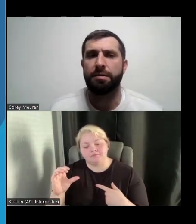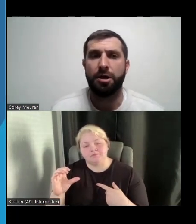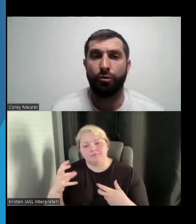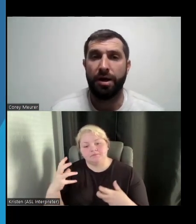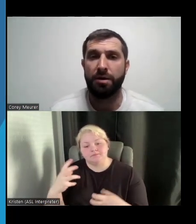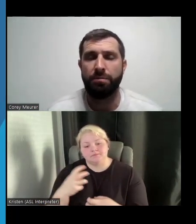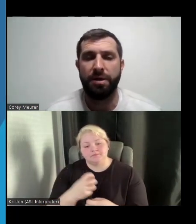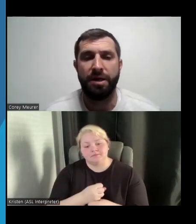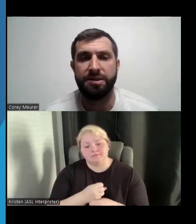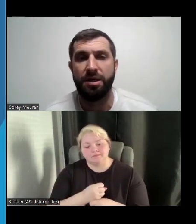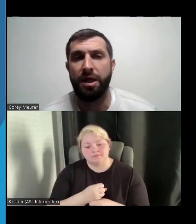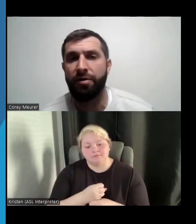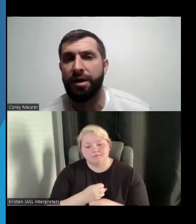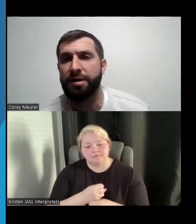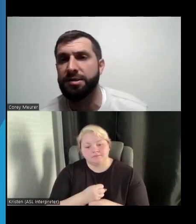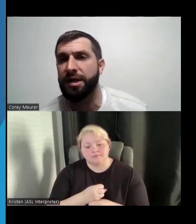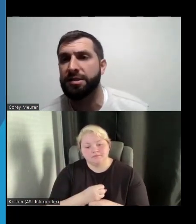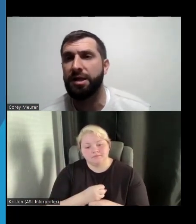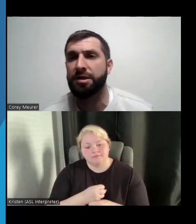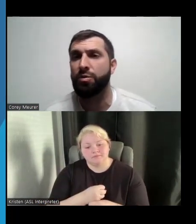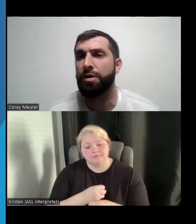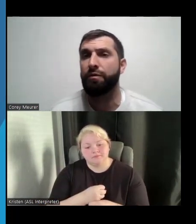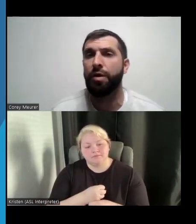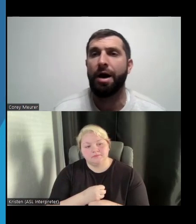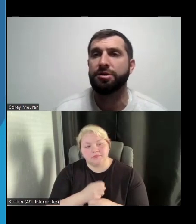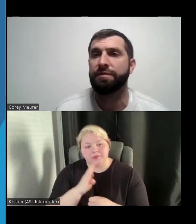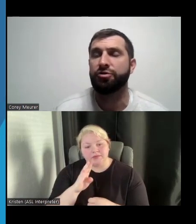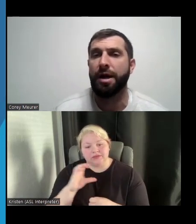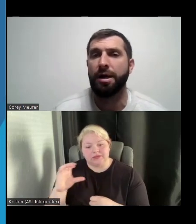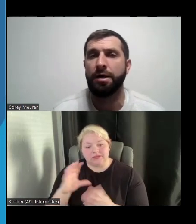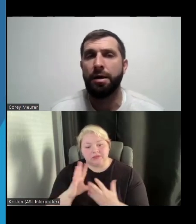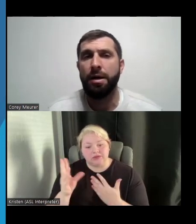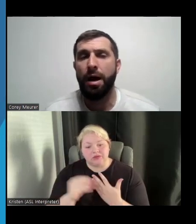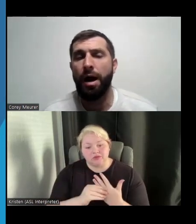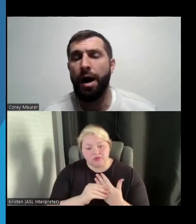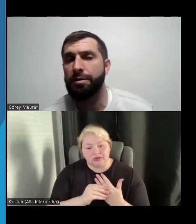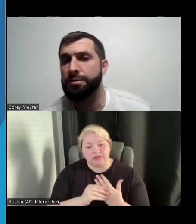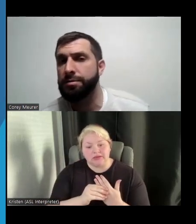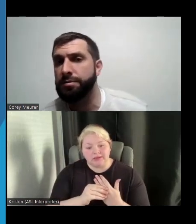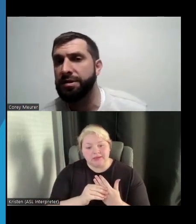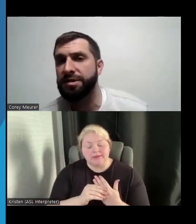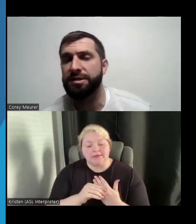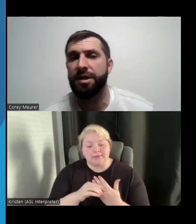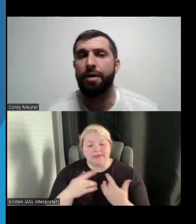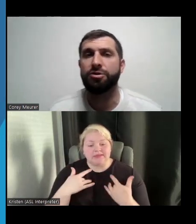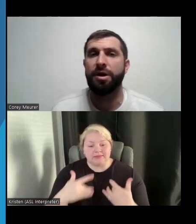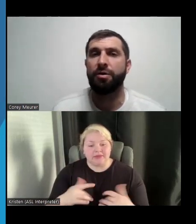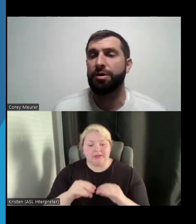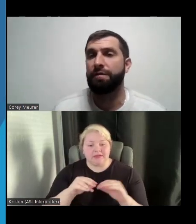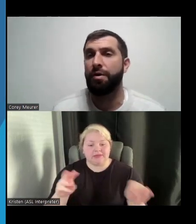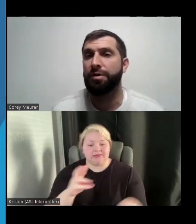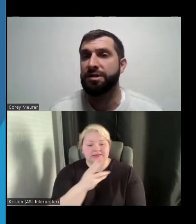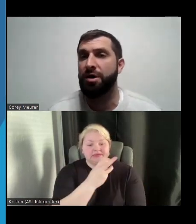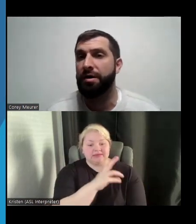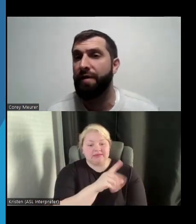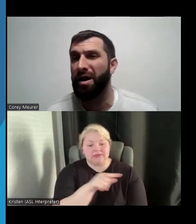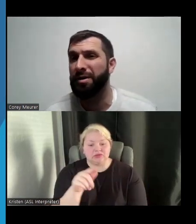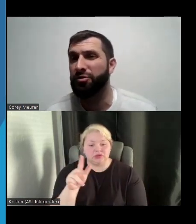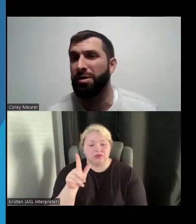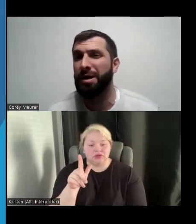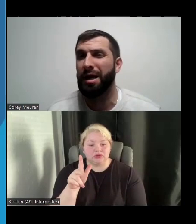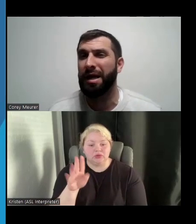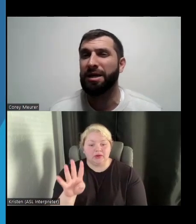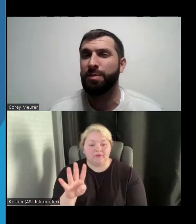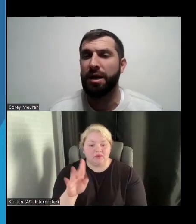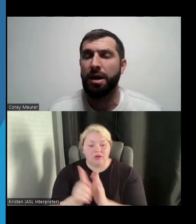training curriculum is delivered in 16 to 24 hours of training. The 16-hour training really focuses on